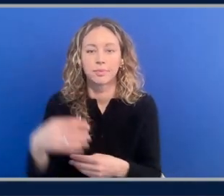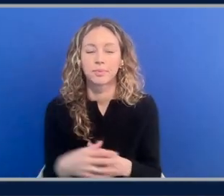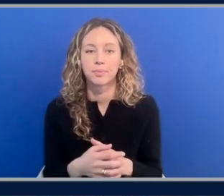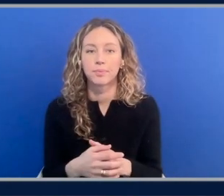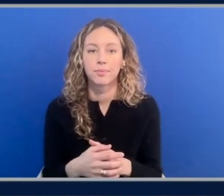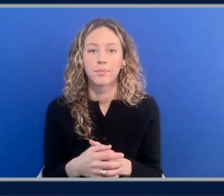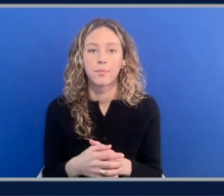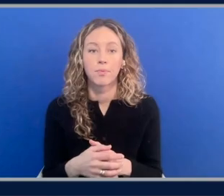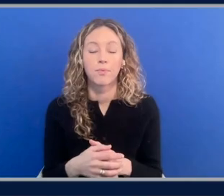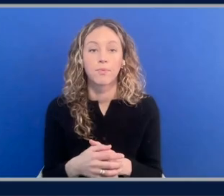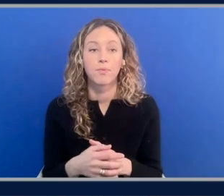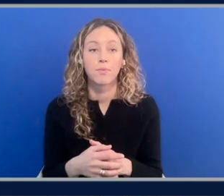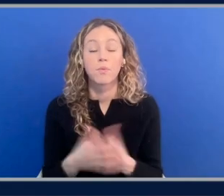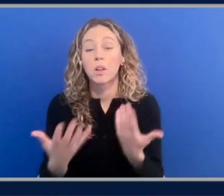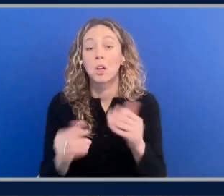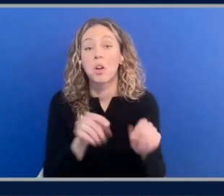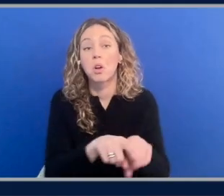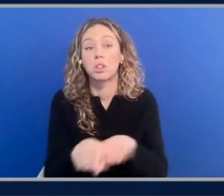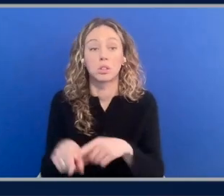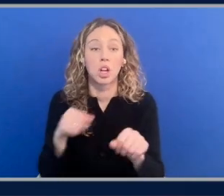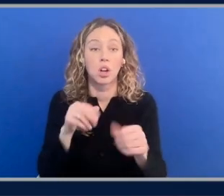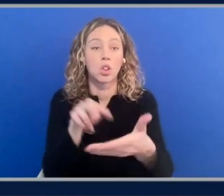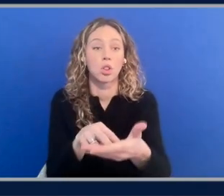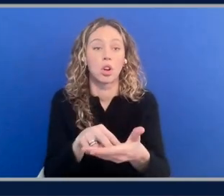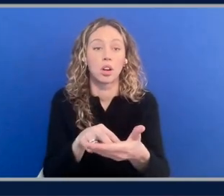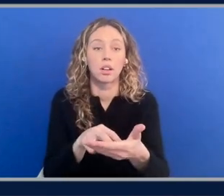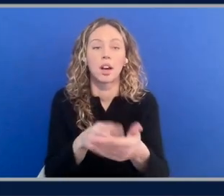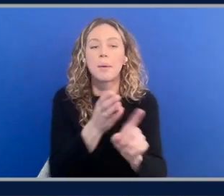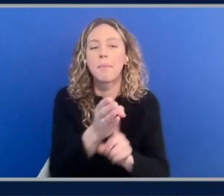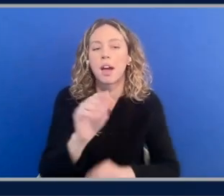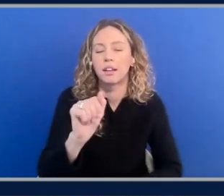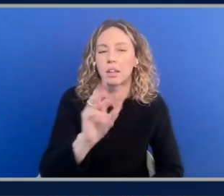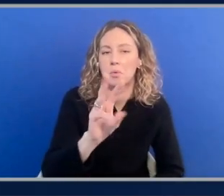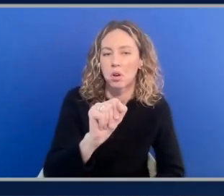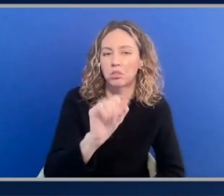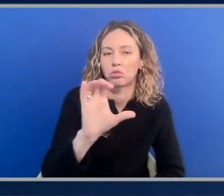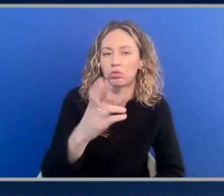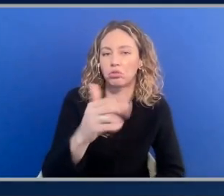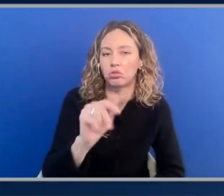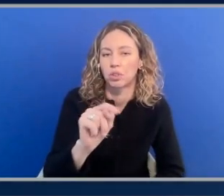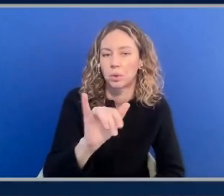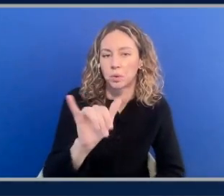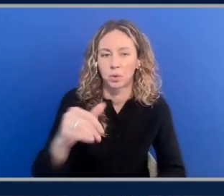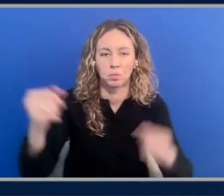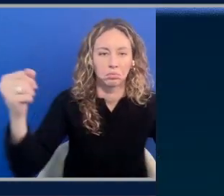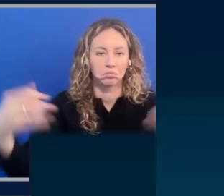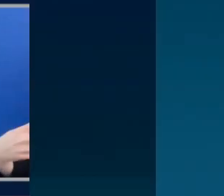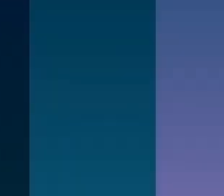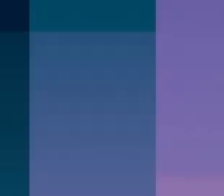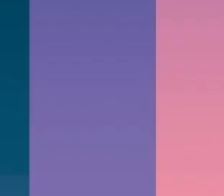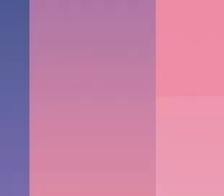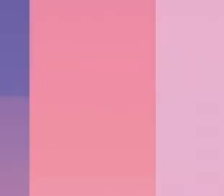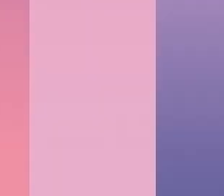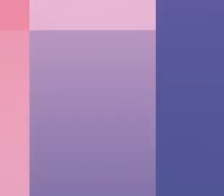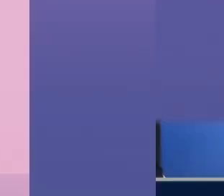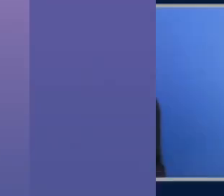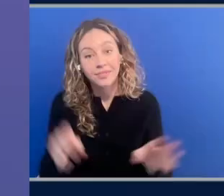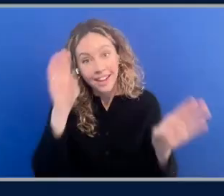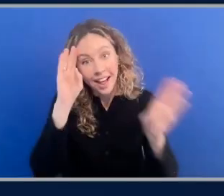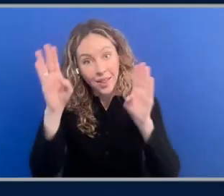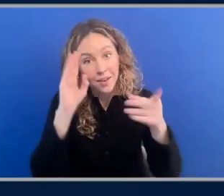also we can check out maybe the main AWS chat as well. Yeah, they're at both, right? So hey friends, you're watching us from